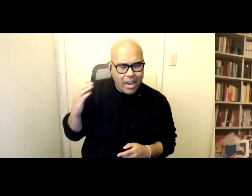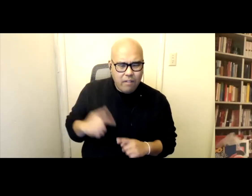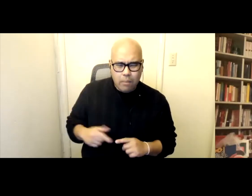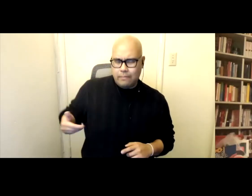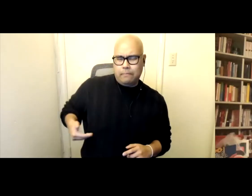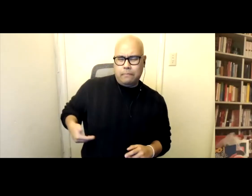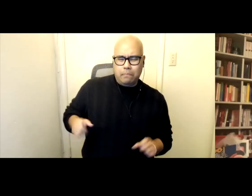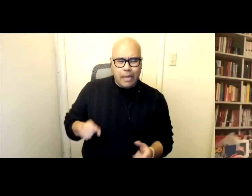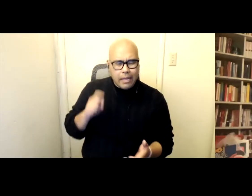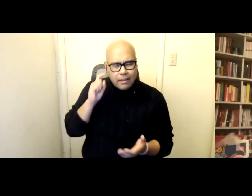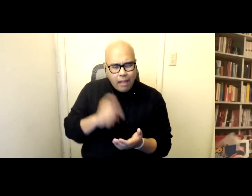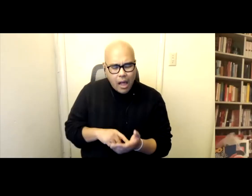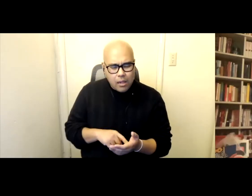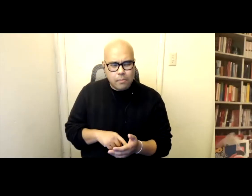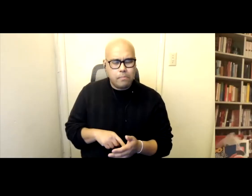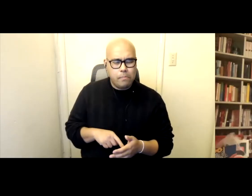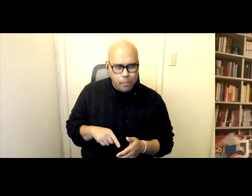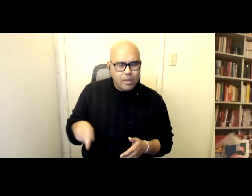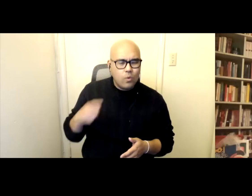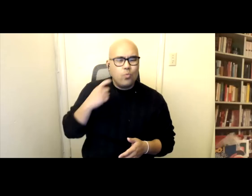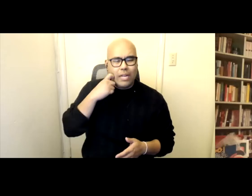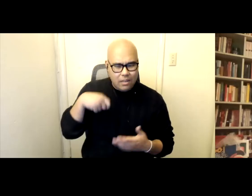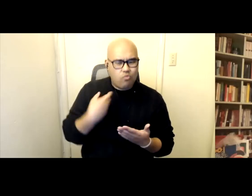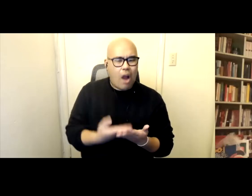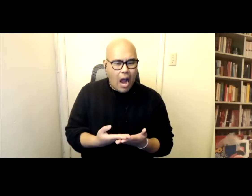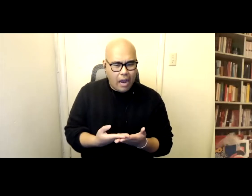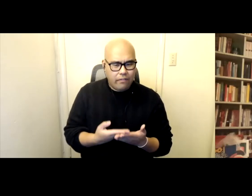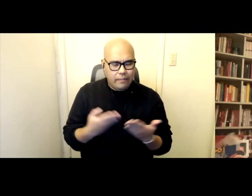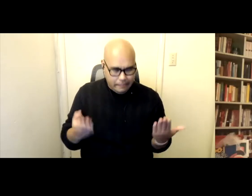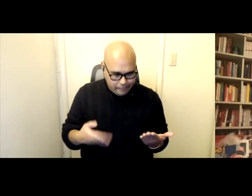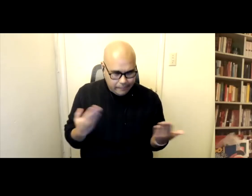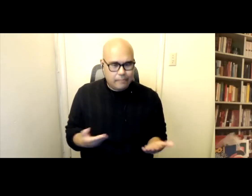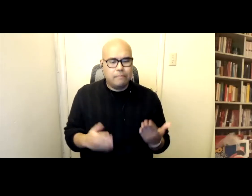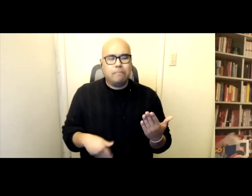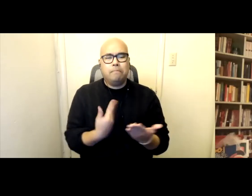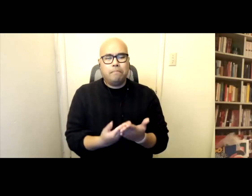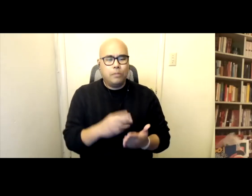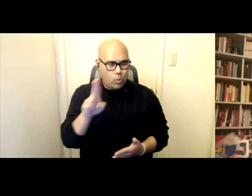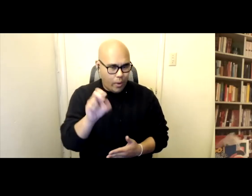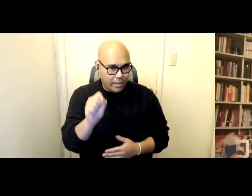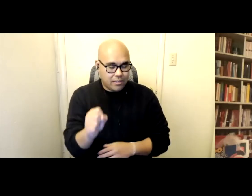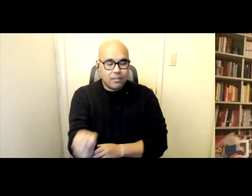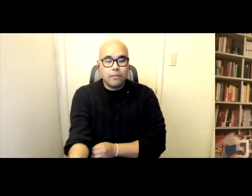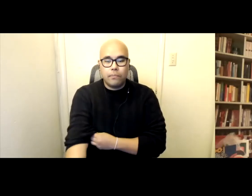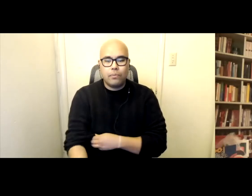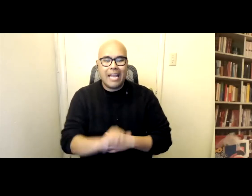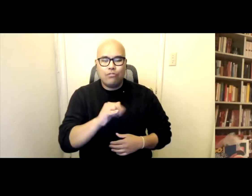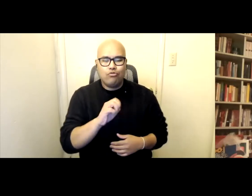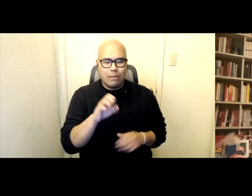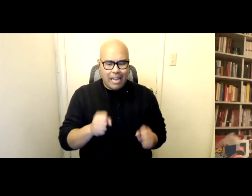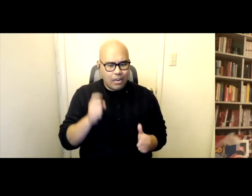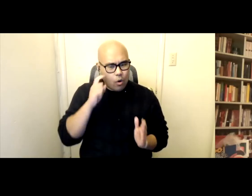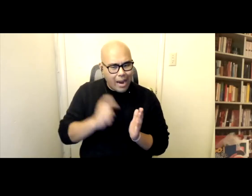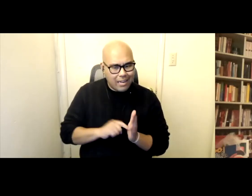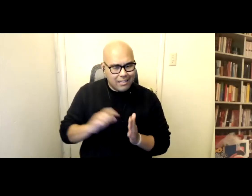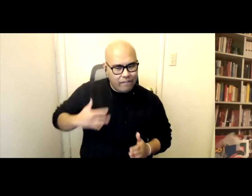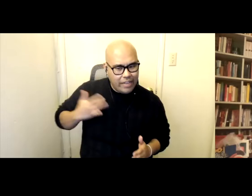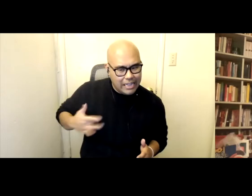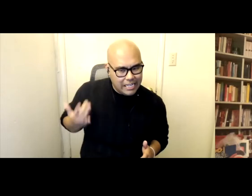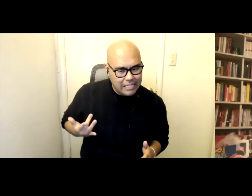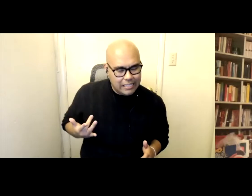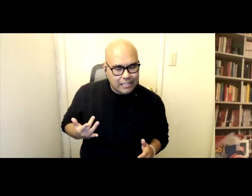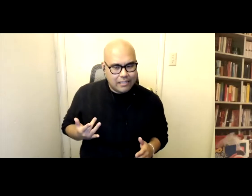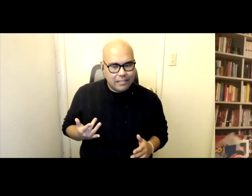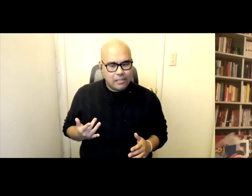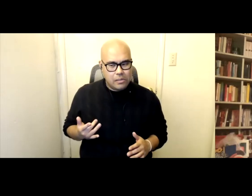can tell they are recently arrived to the U.S. He can recognize the feelings in their mute,